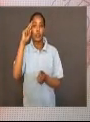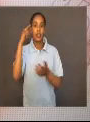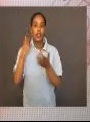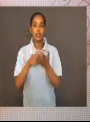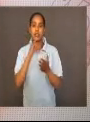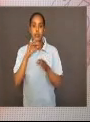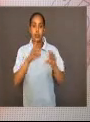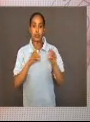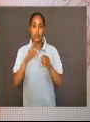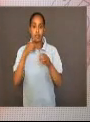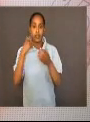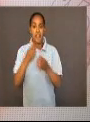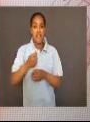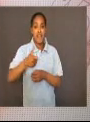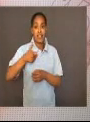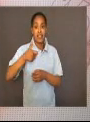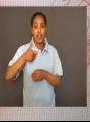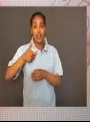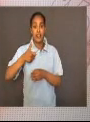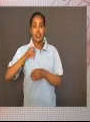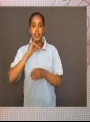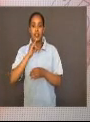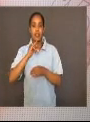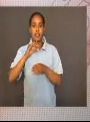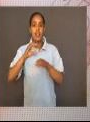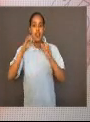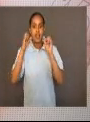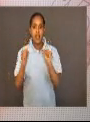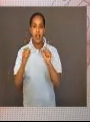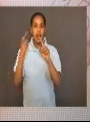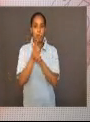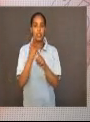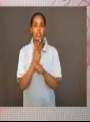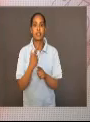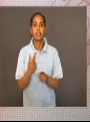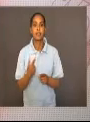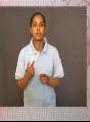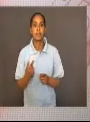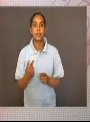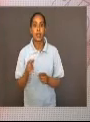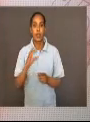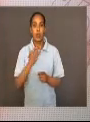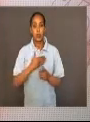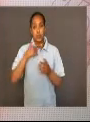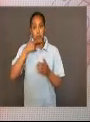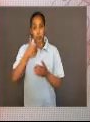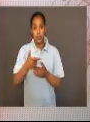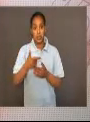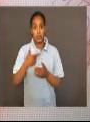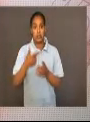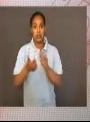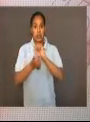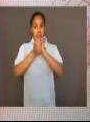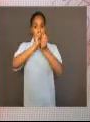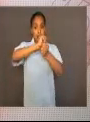is doing this faster than it can appear, we simply